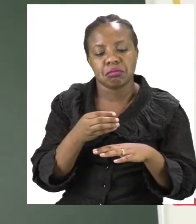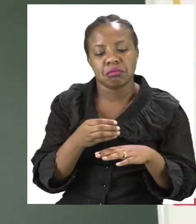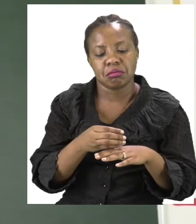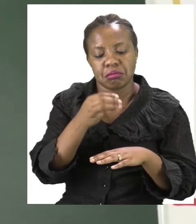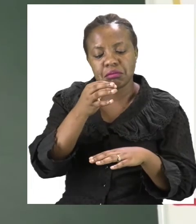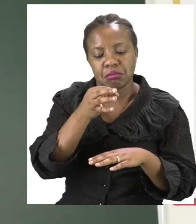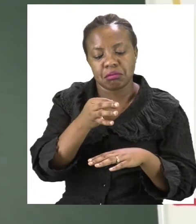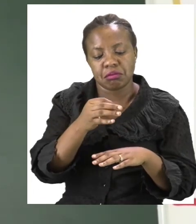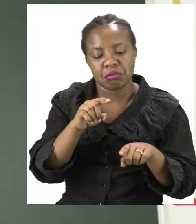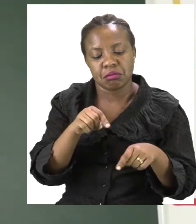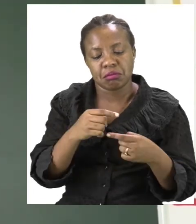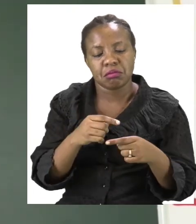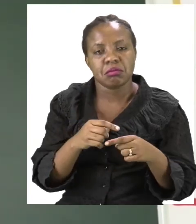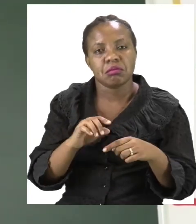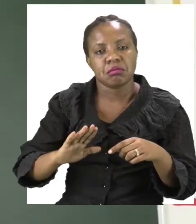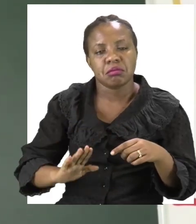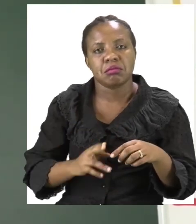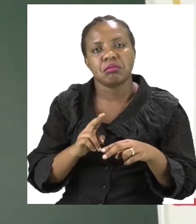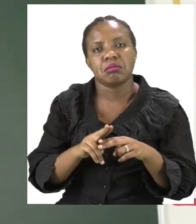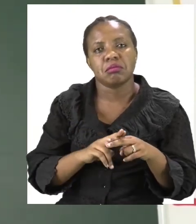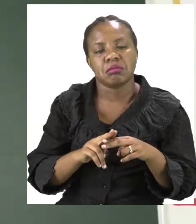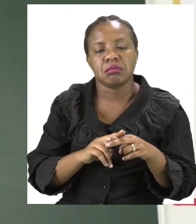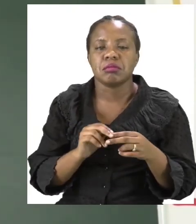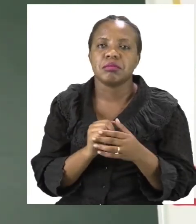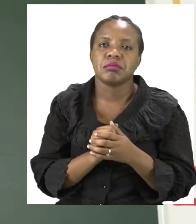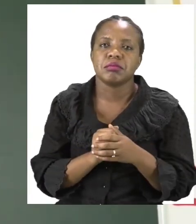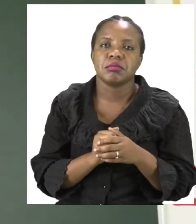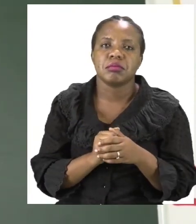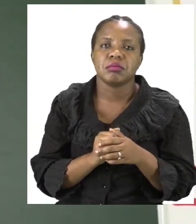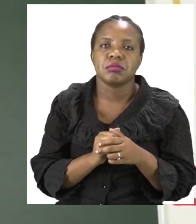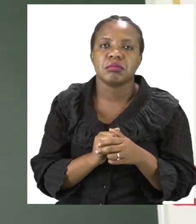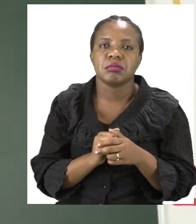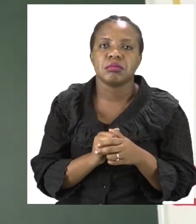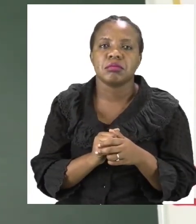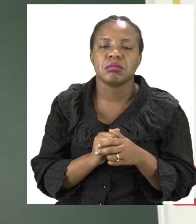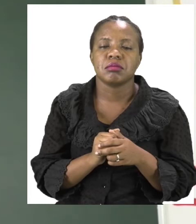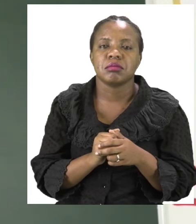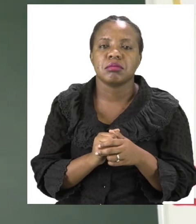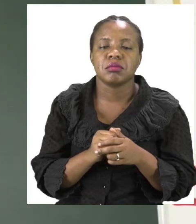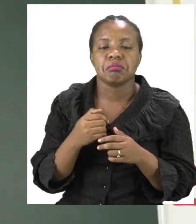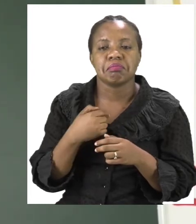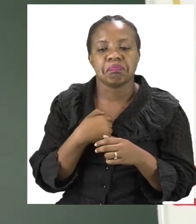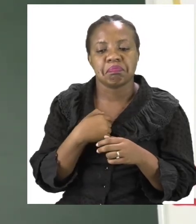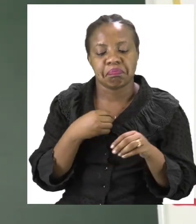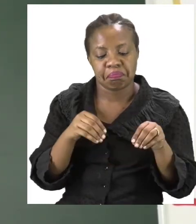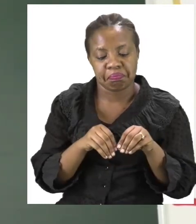counters. In this case, our answer, after I did it with my counters,